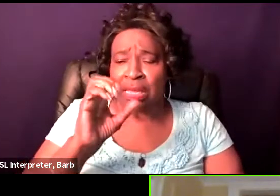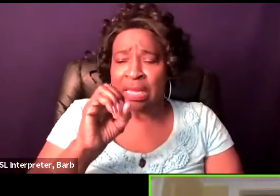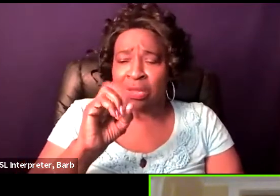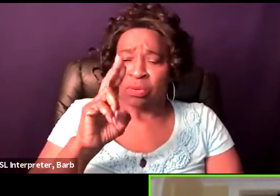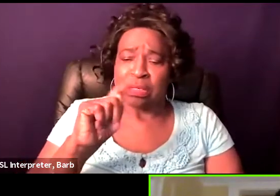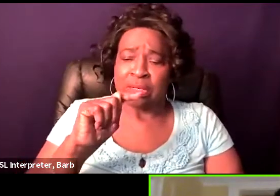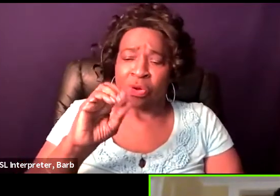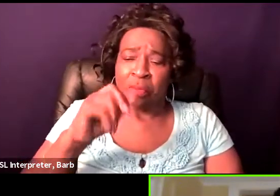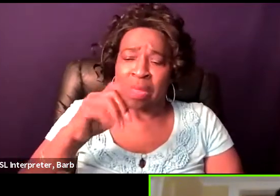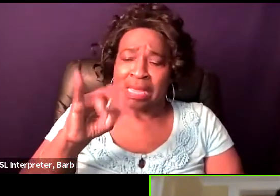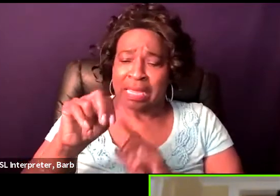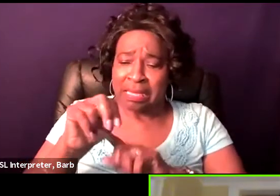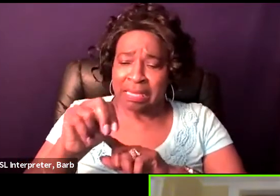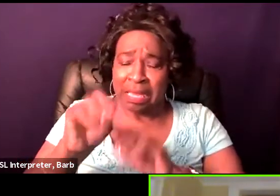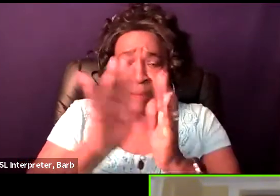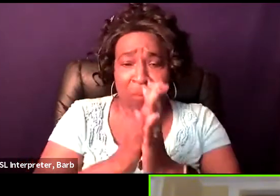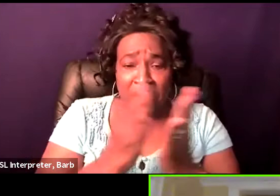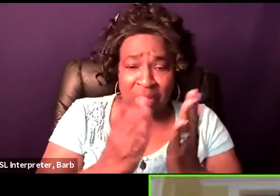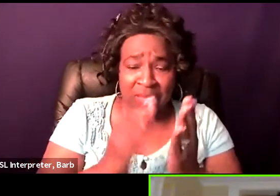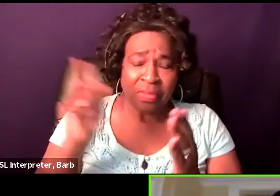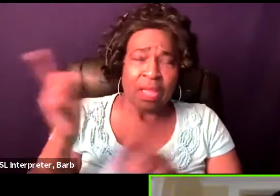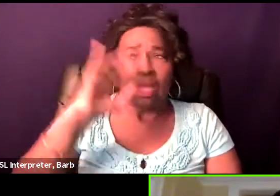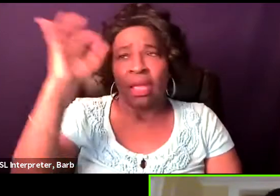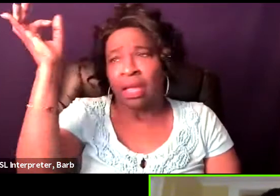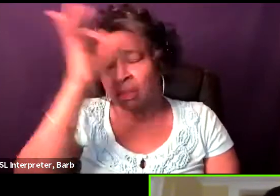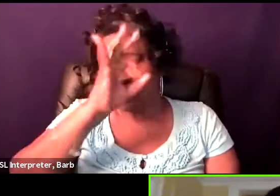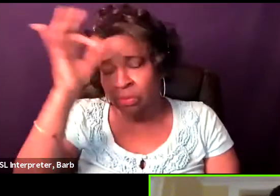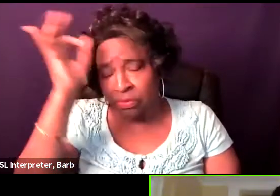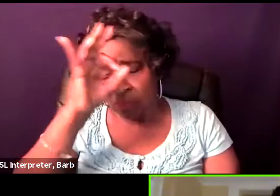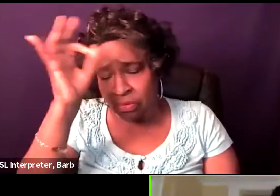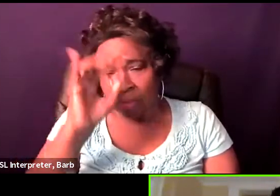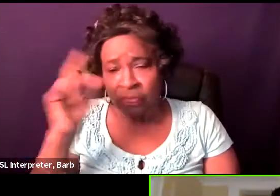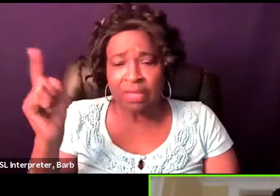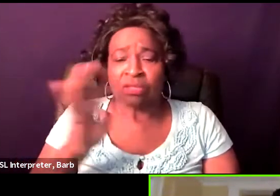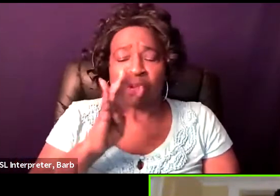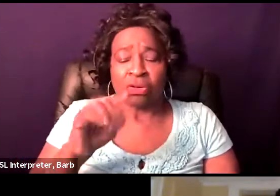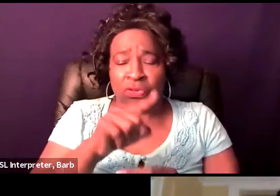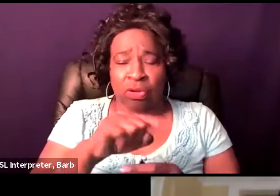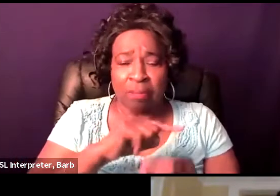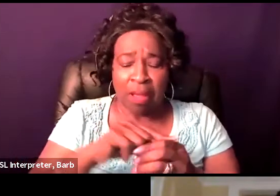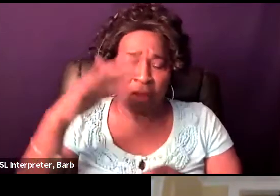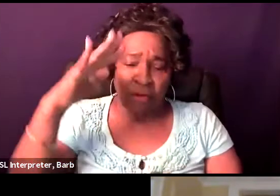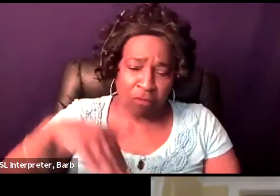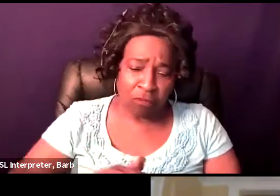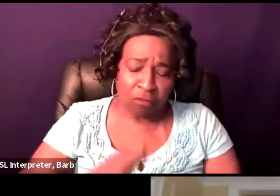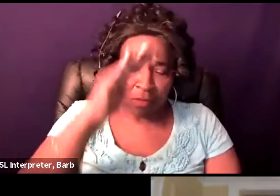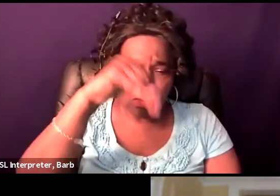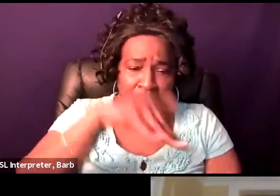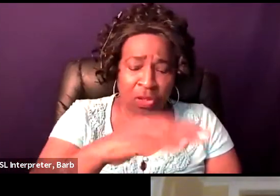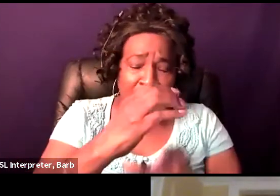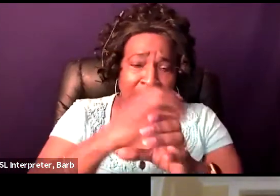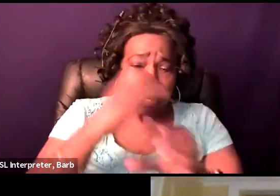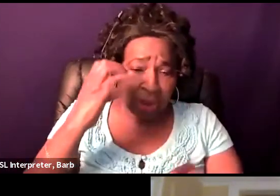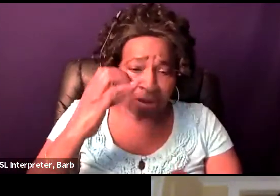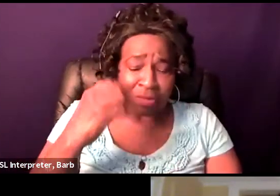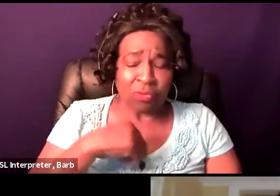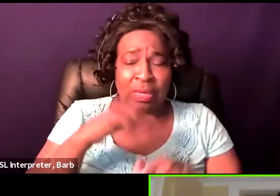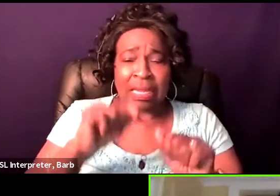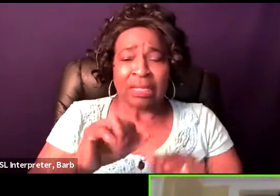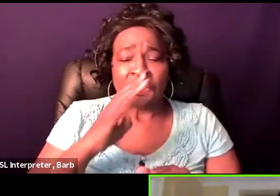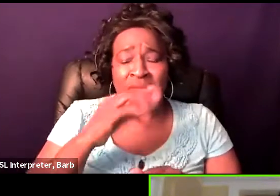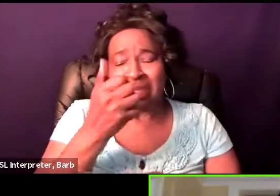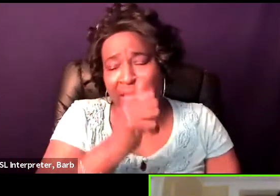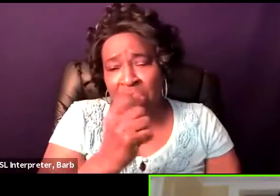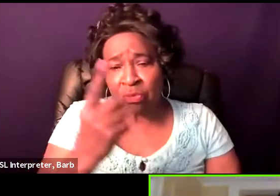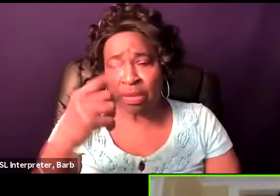they had no idea. Like, they talked about floating cars, but like, we can talk to anyone in the world anytime. And